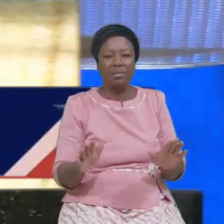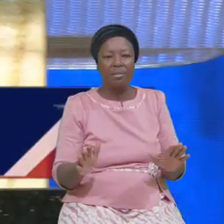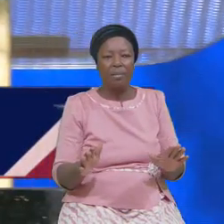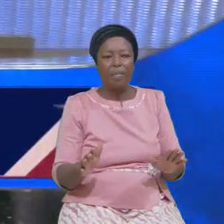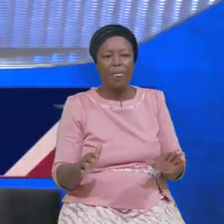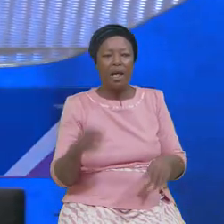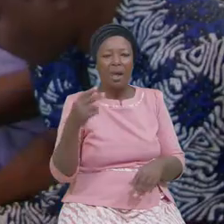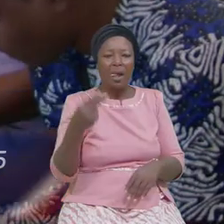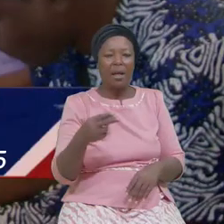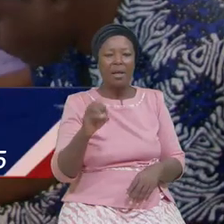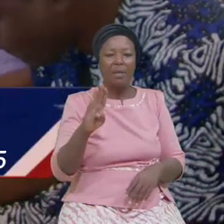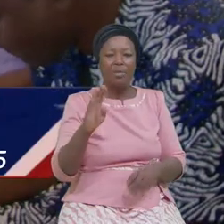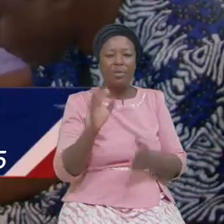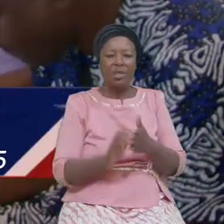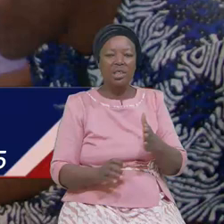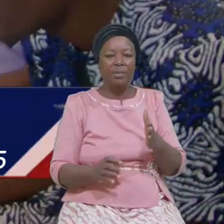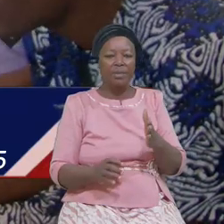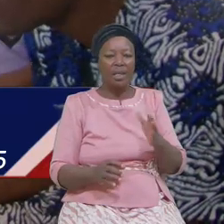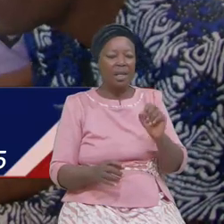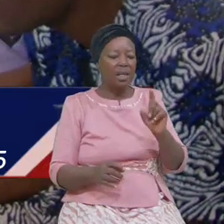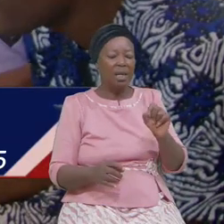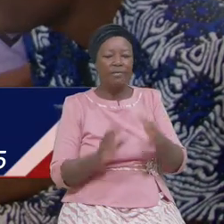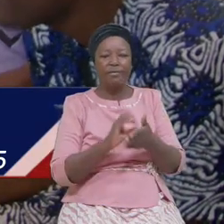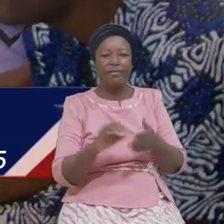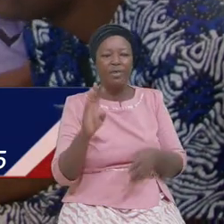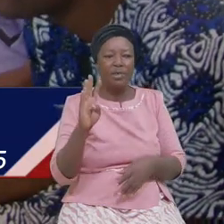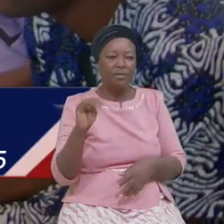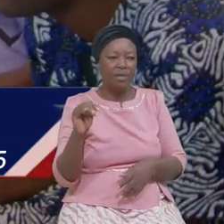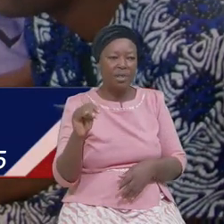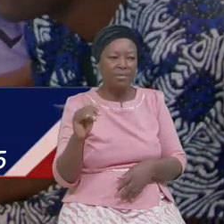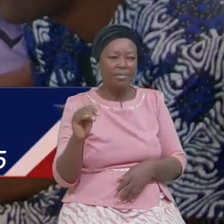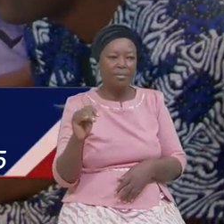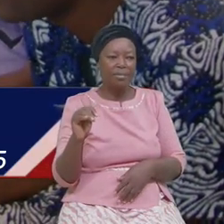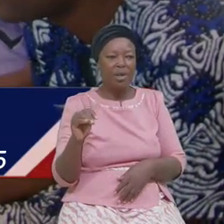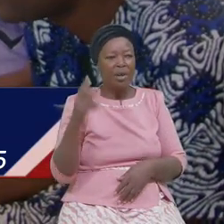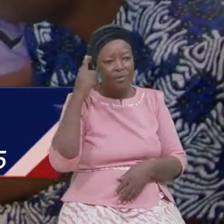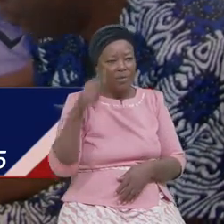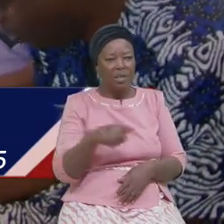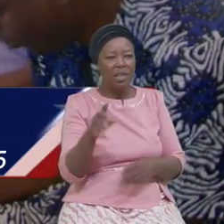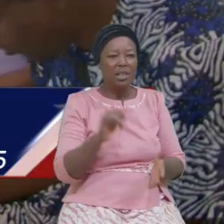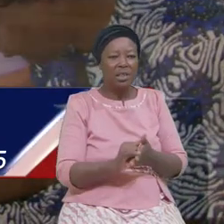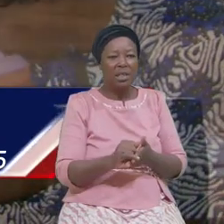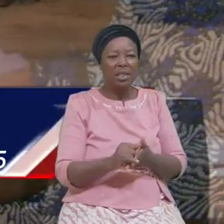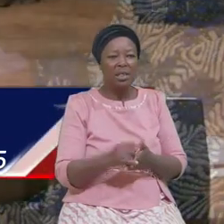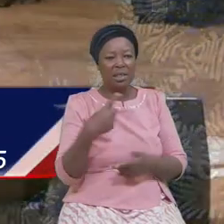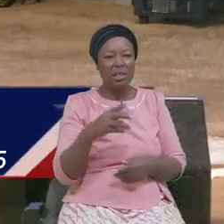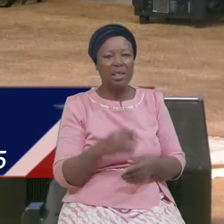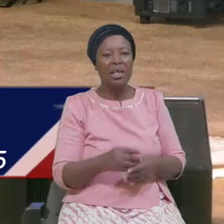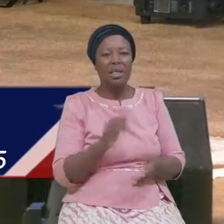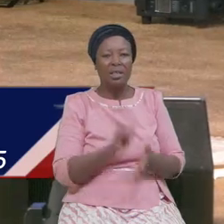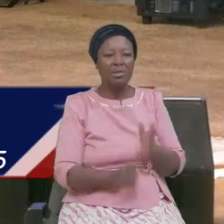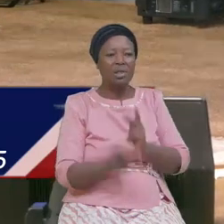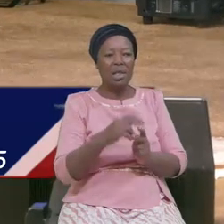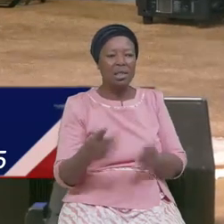Hebrews chapter 11, verse 14. Hebrews 11, verse 14, for they that say such things declare plainly that